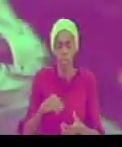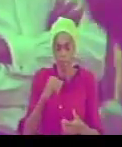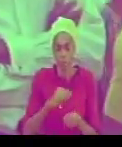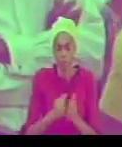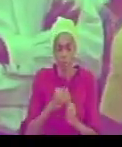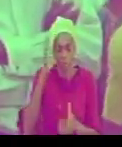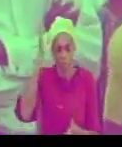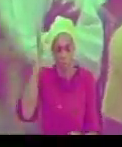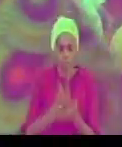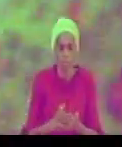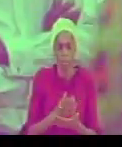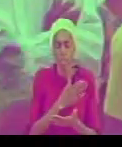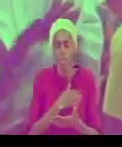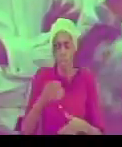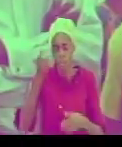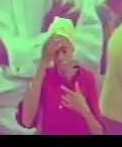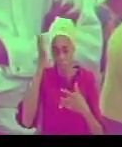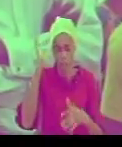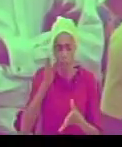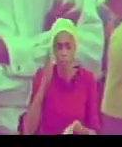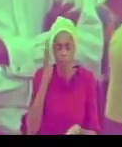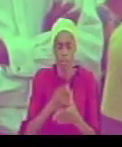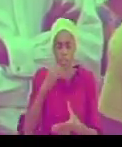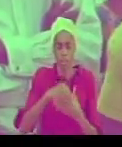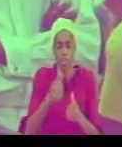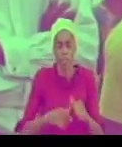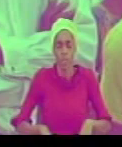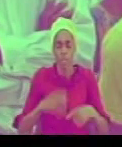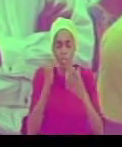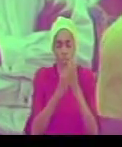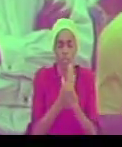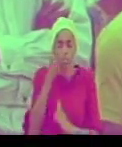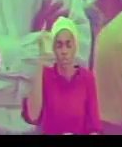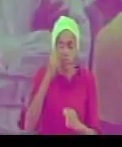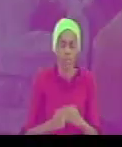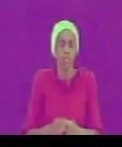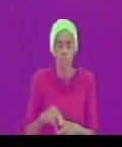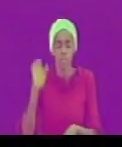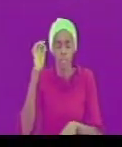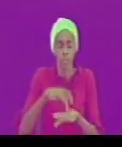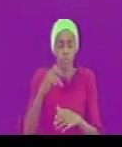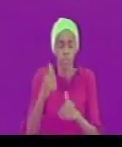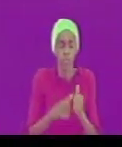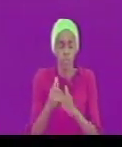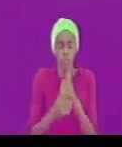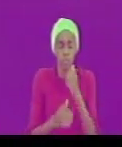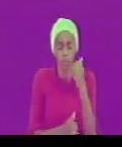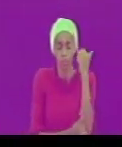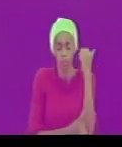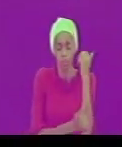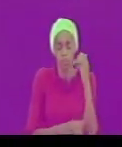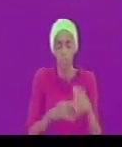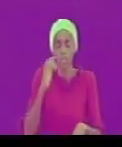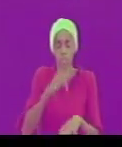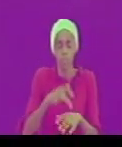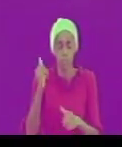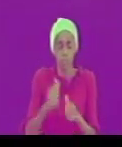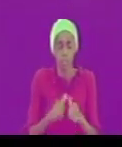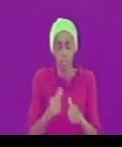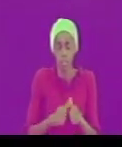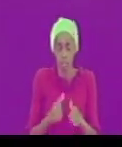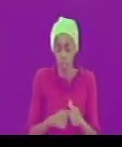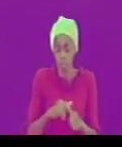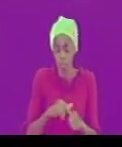every continent. Touch every country. Touch every country to the glory of your name. Thank you for the answers to our prayers. For in